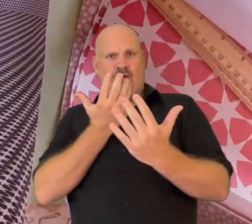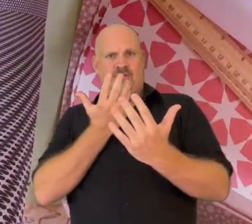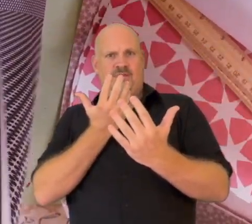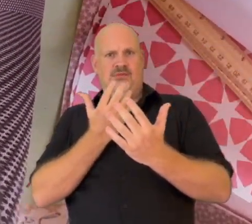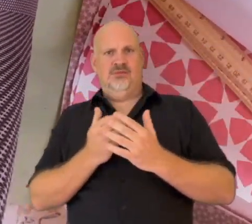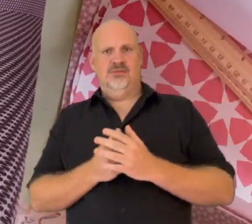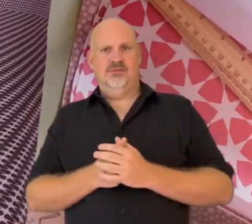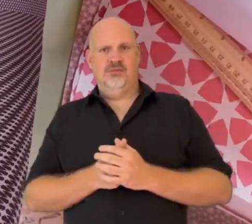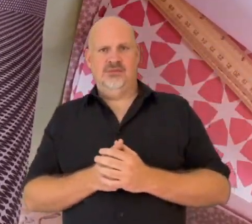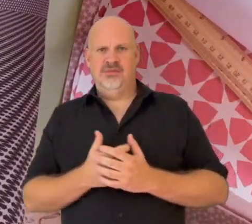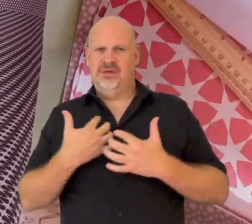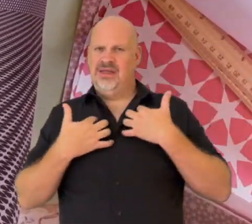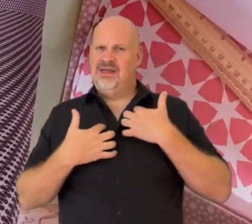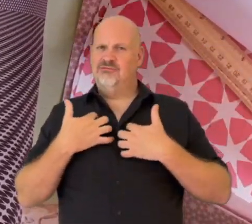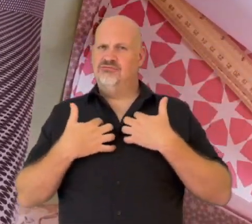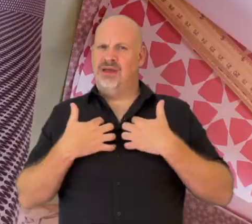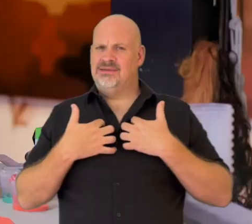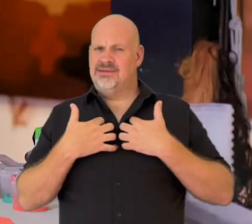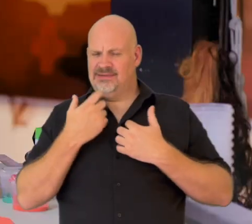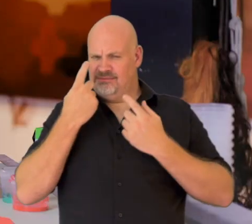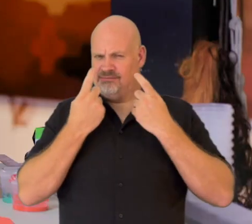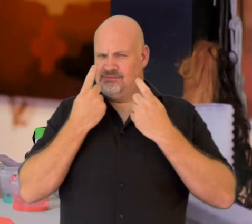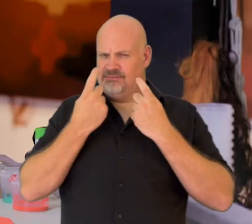So it could be interesting to think about these